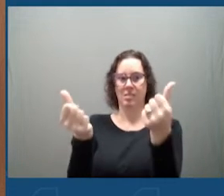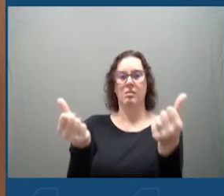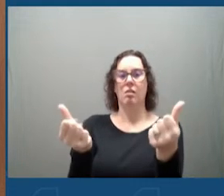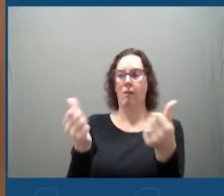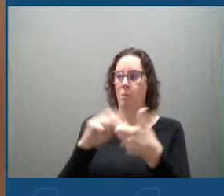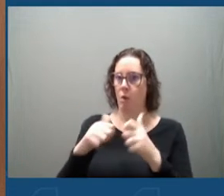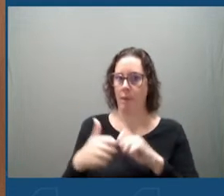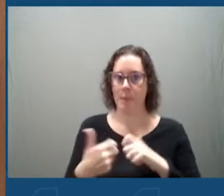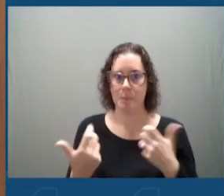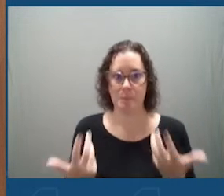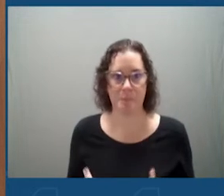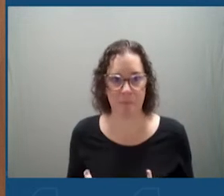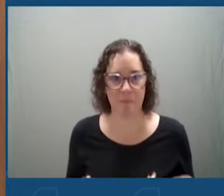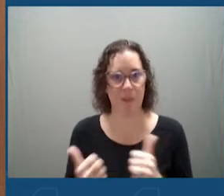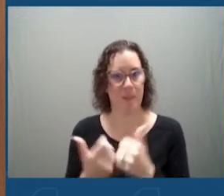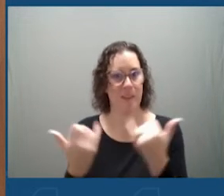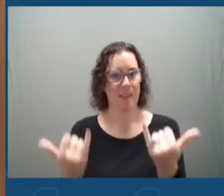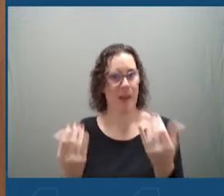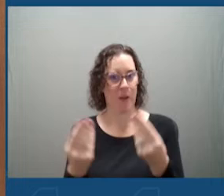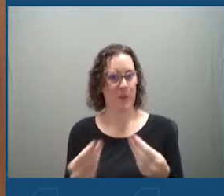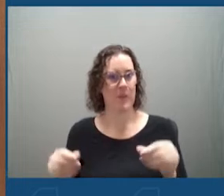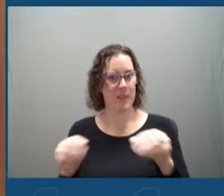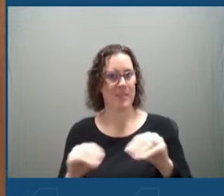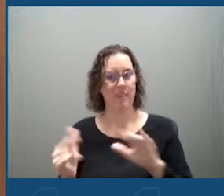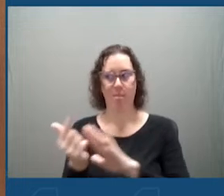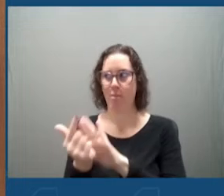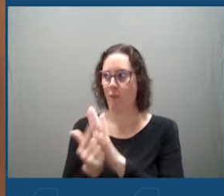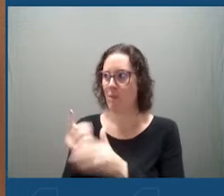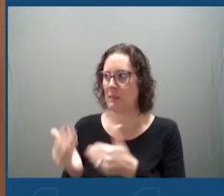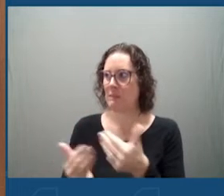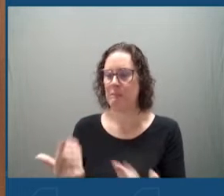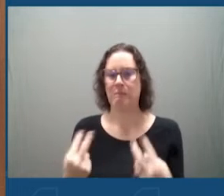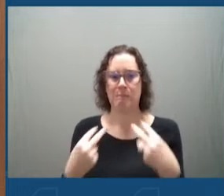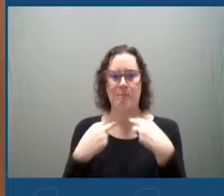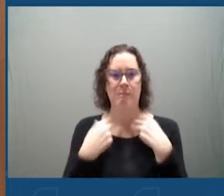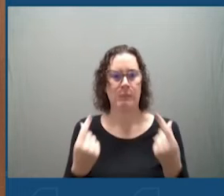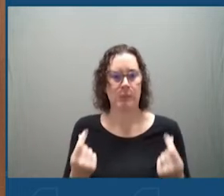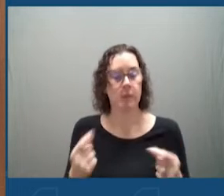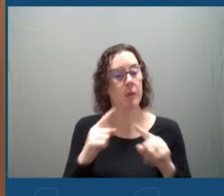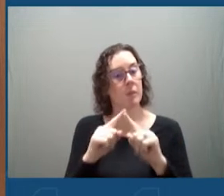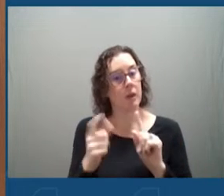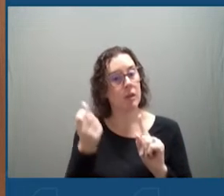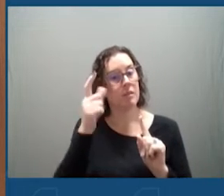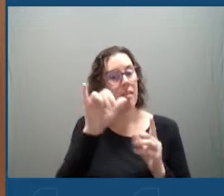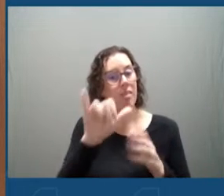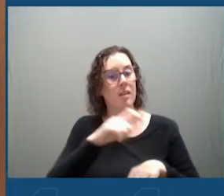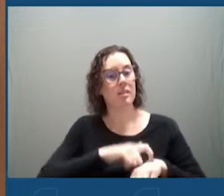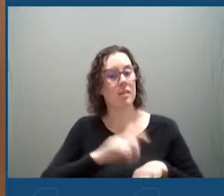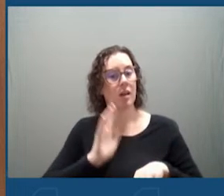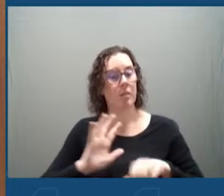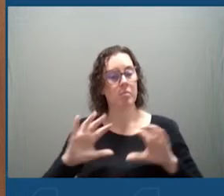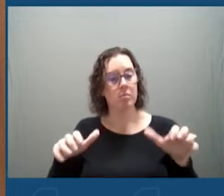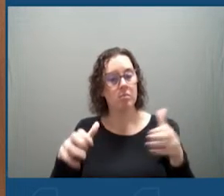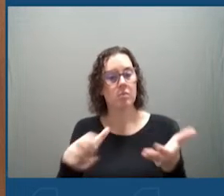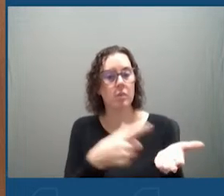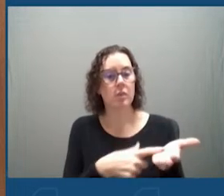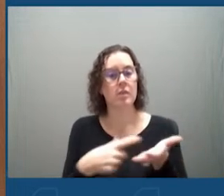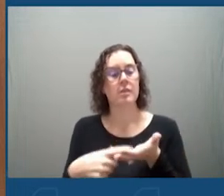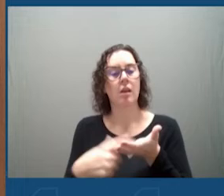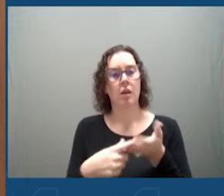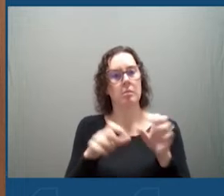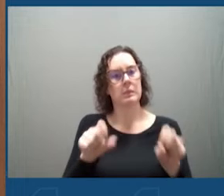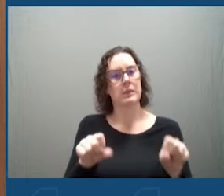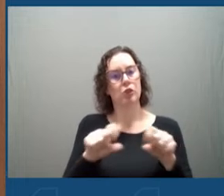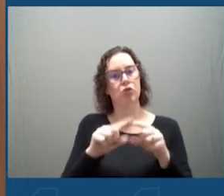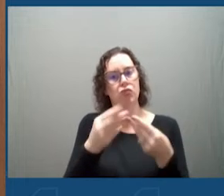current laws and real estate practices. But we also learned about potential solutions. We learned